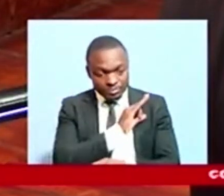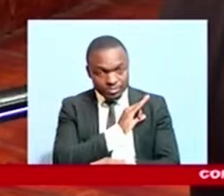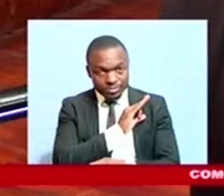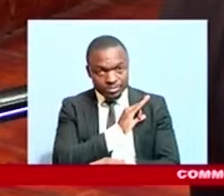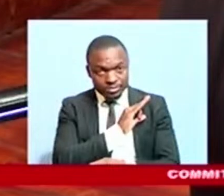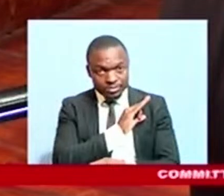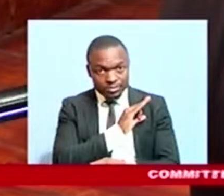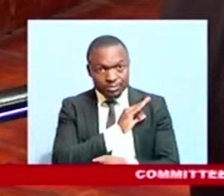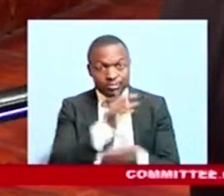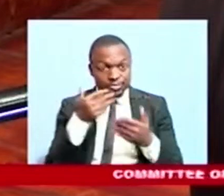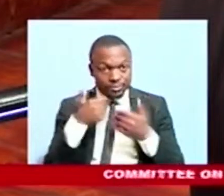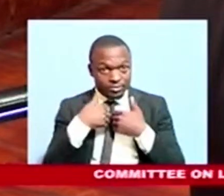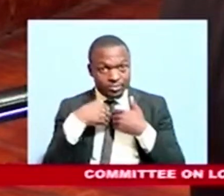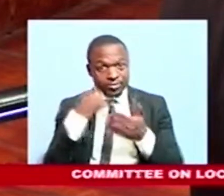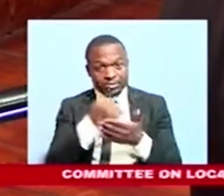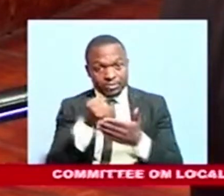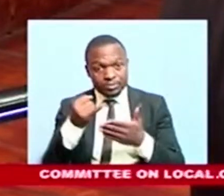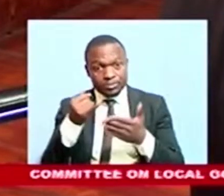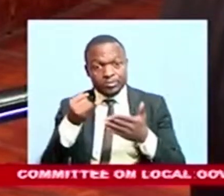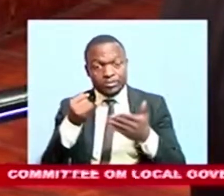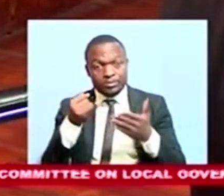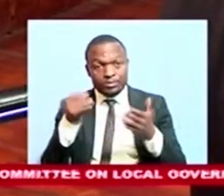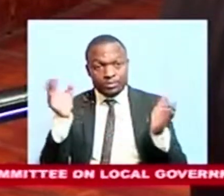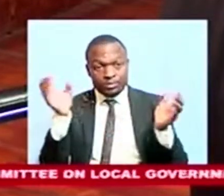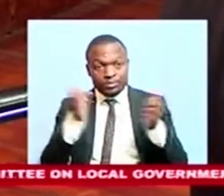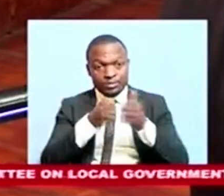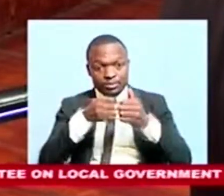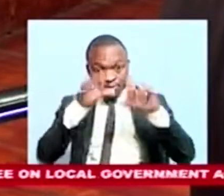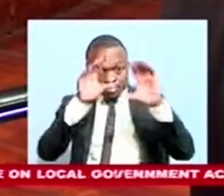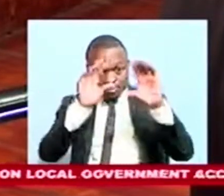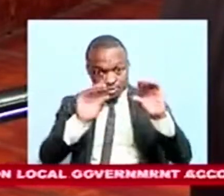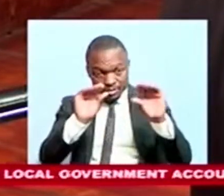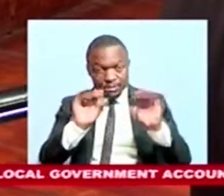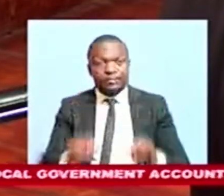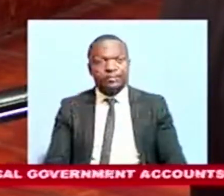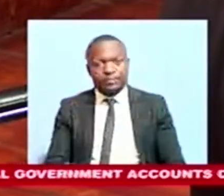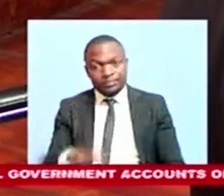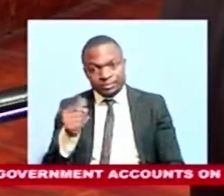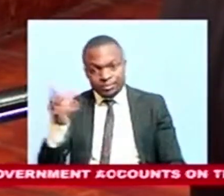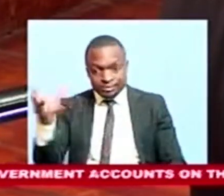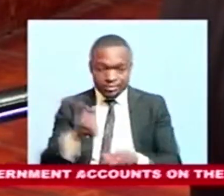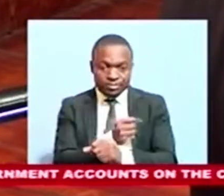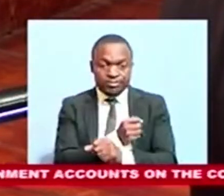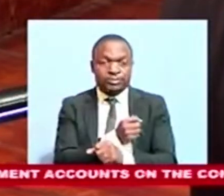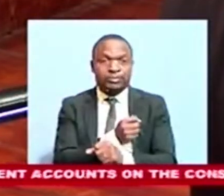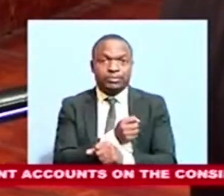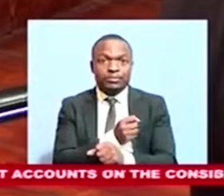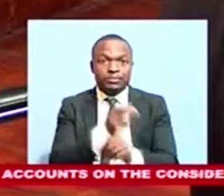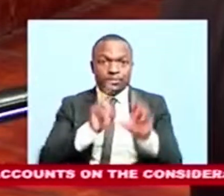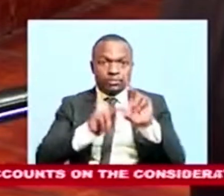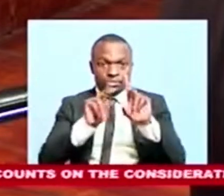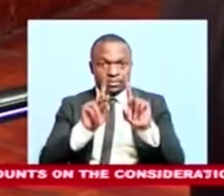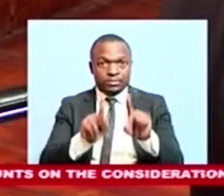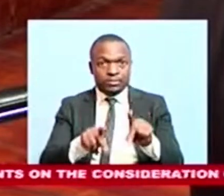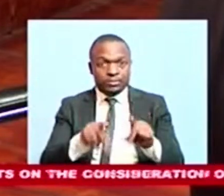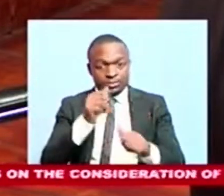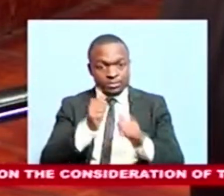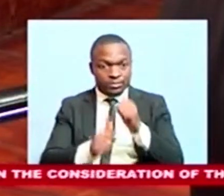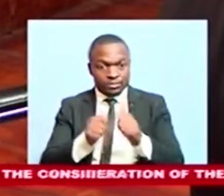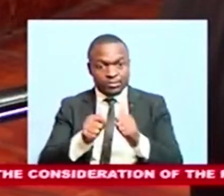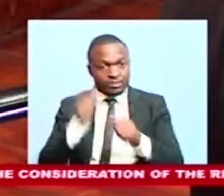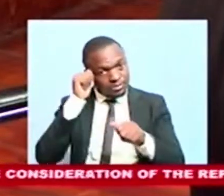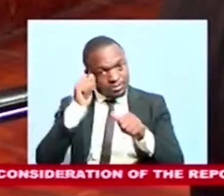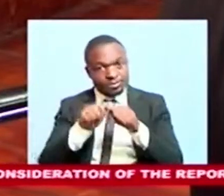the issues of the account. I think the money was drawn, Chair, which we have already agreed on